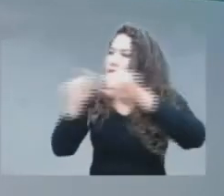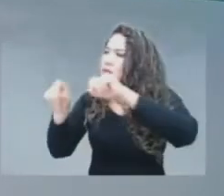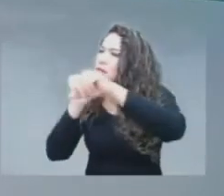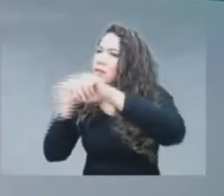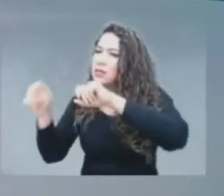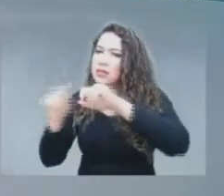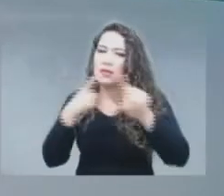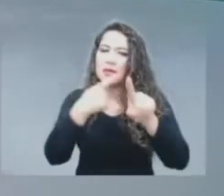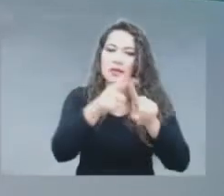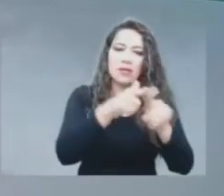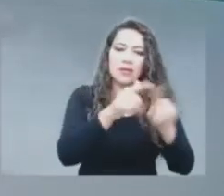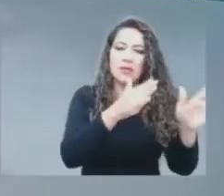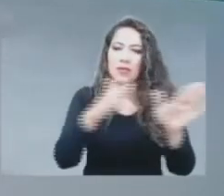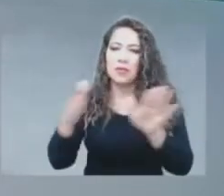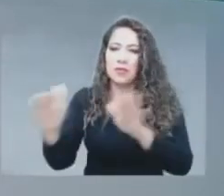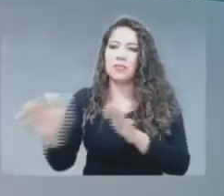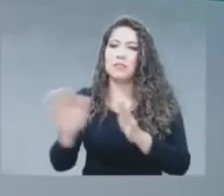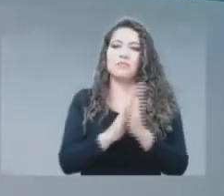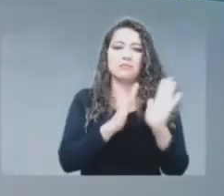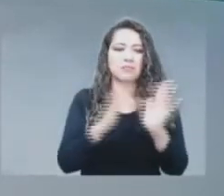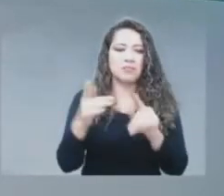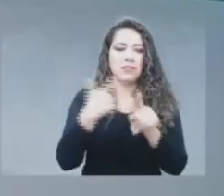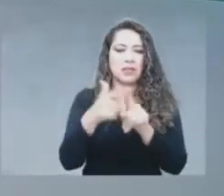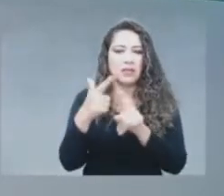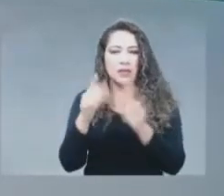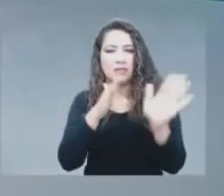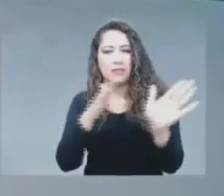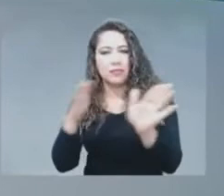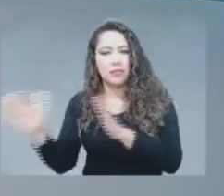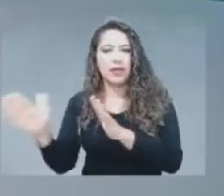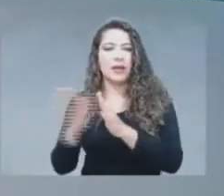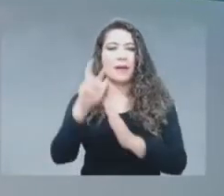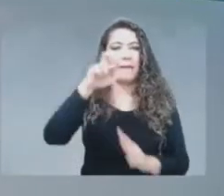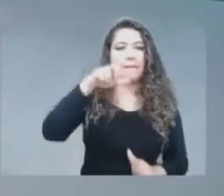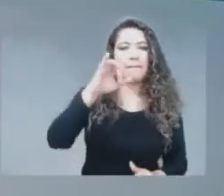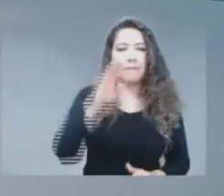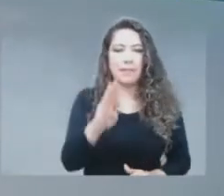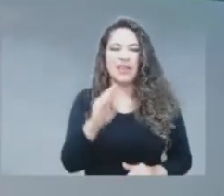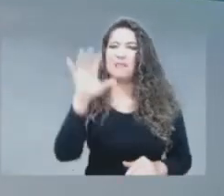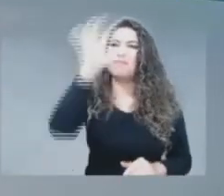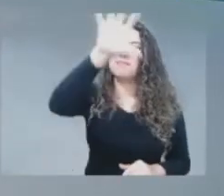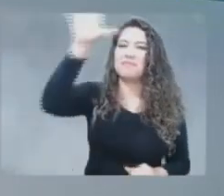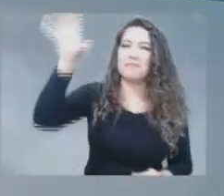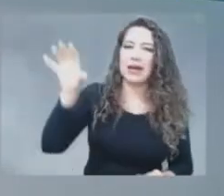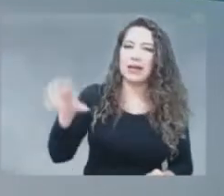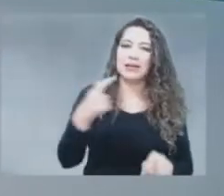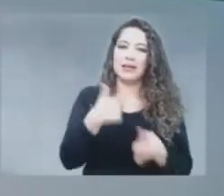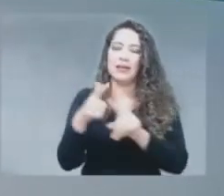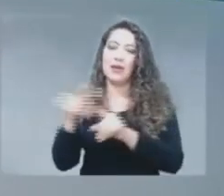best practices. If you actually query the OECD, the